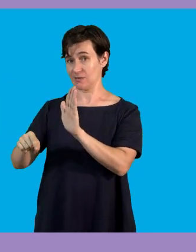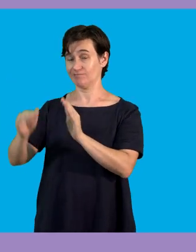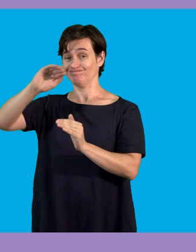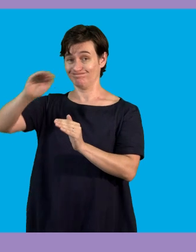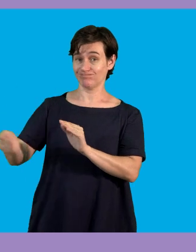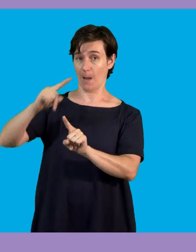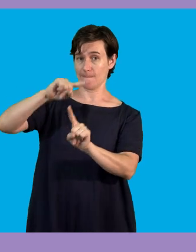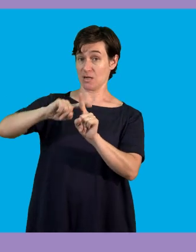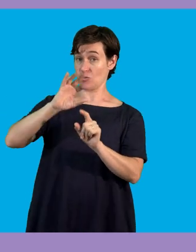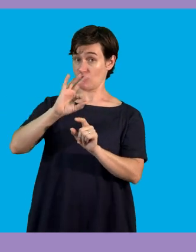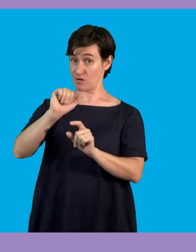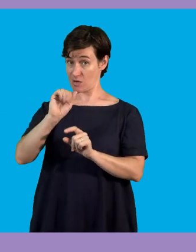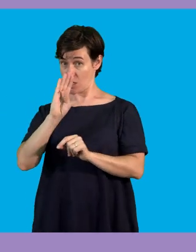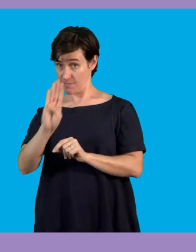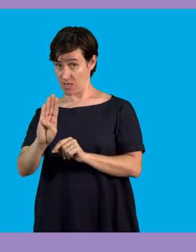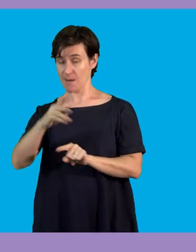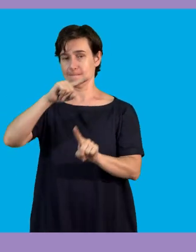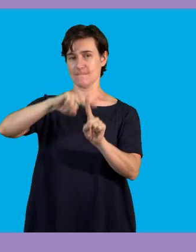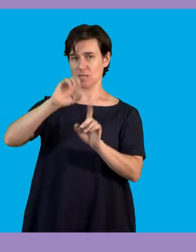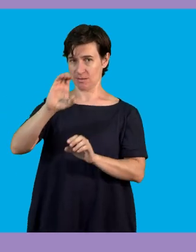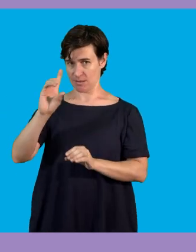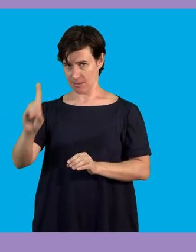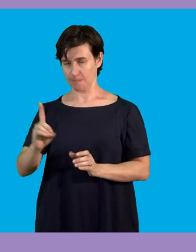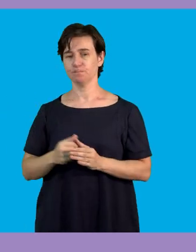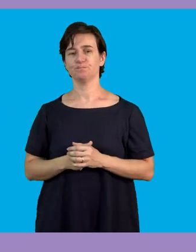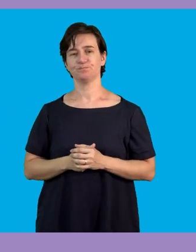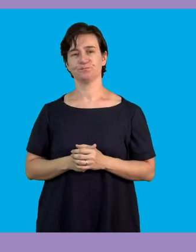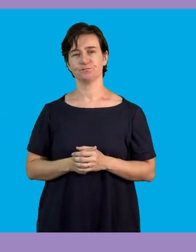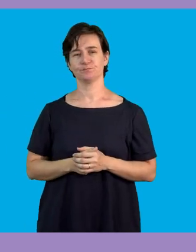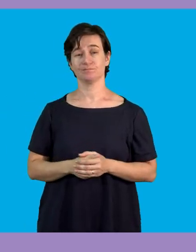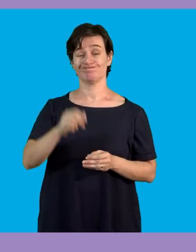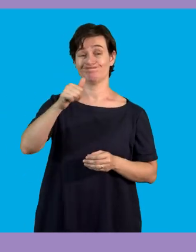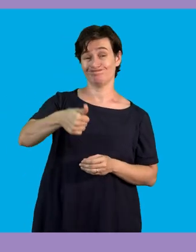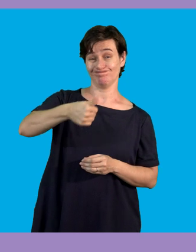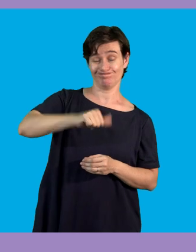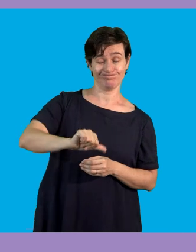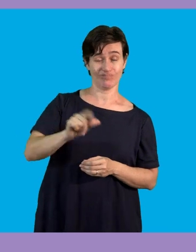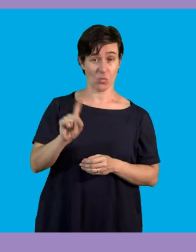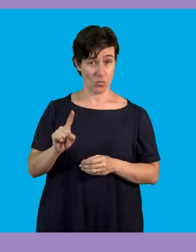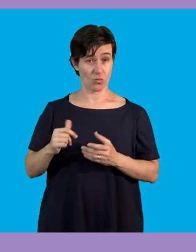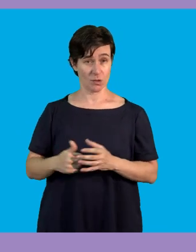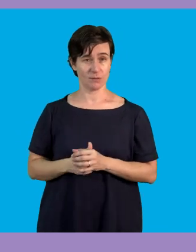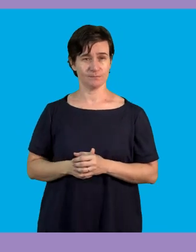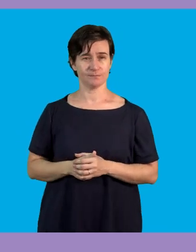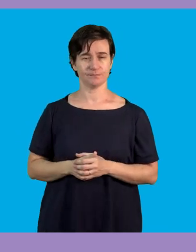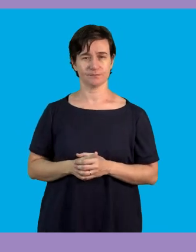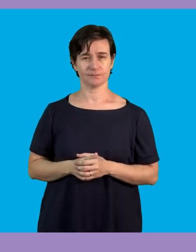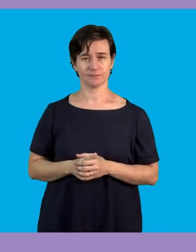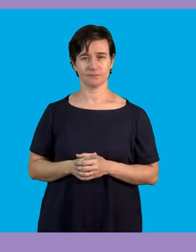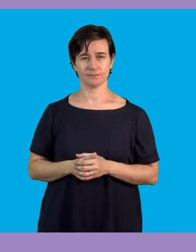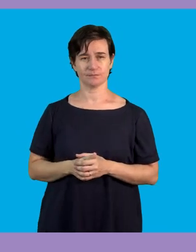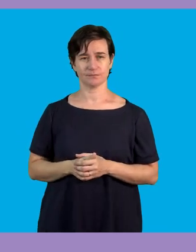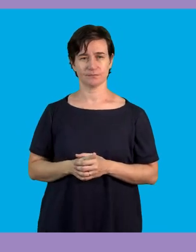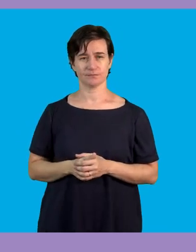then plus 3ab plus cd. Then the next step then would be,